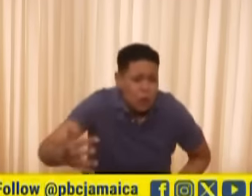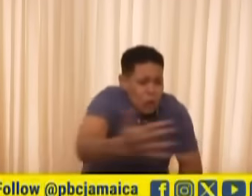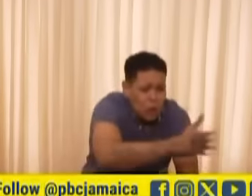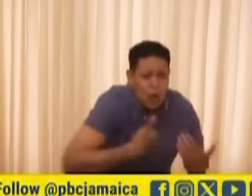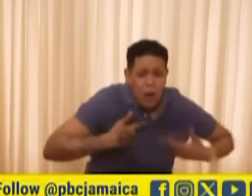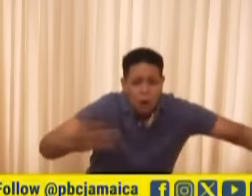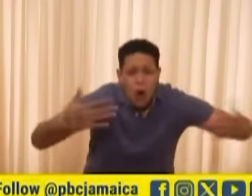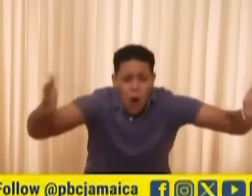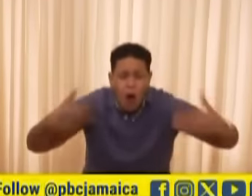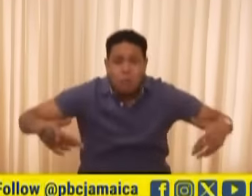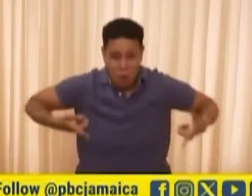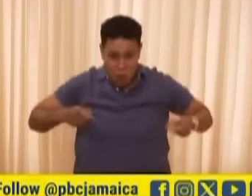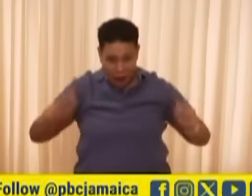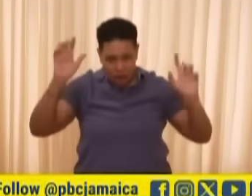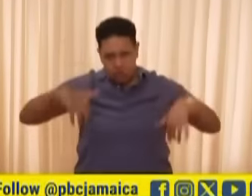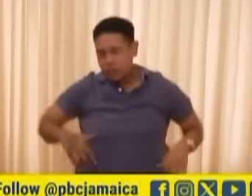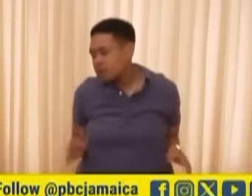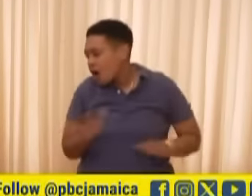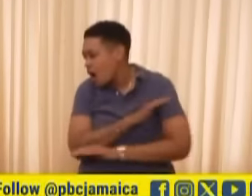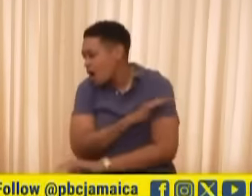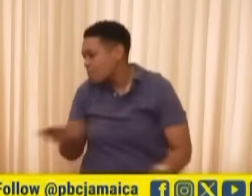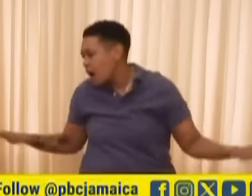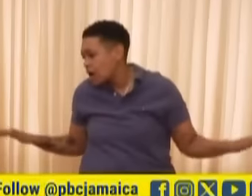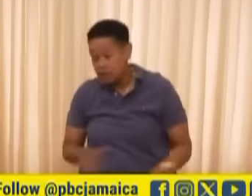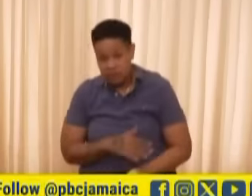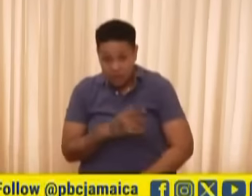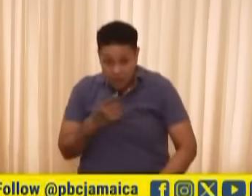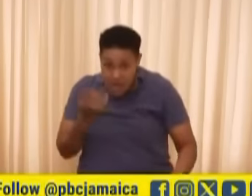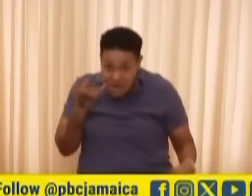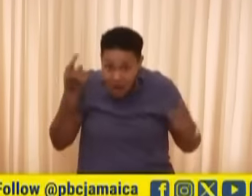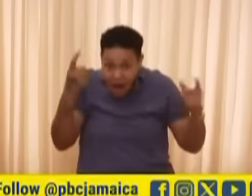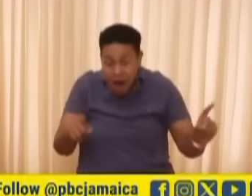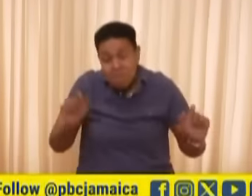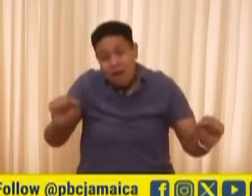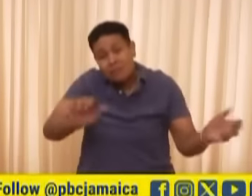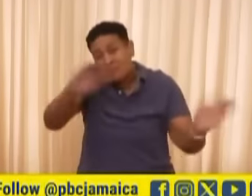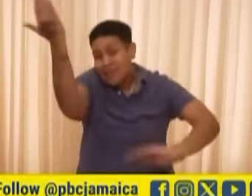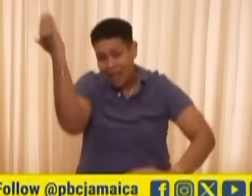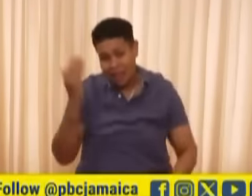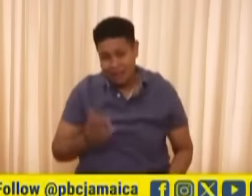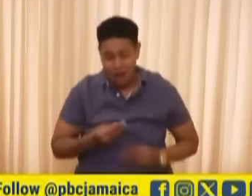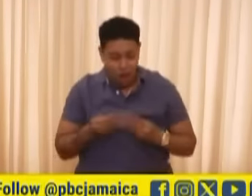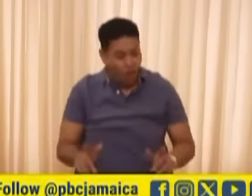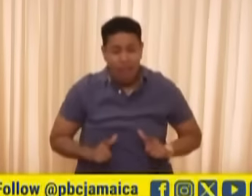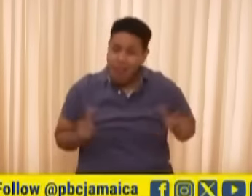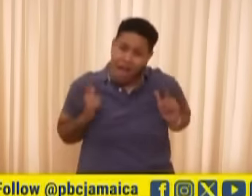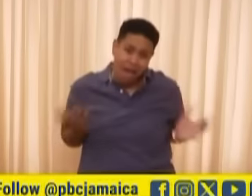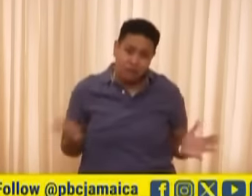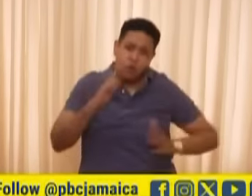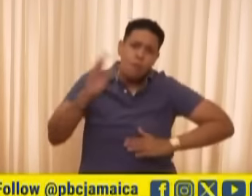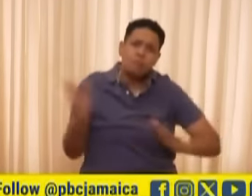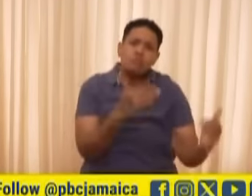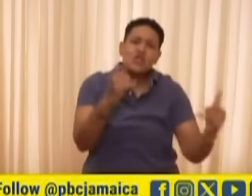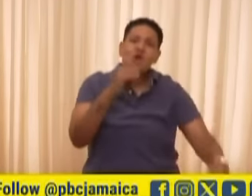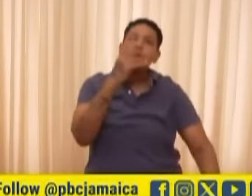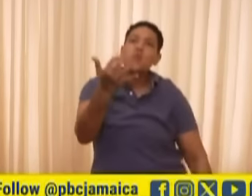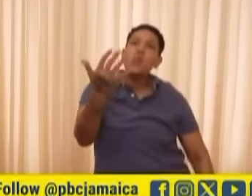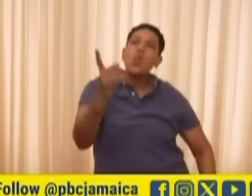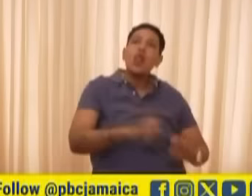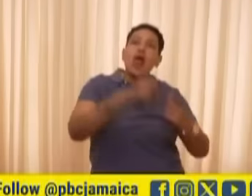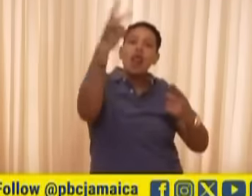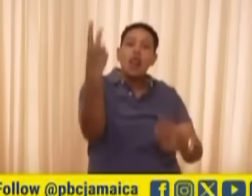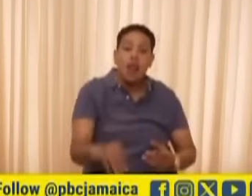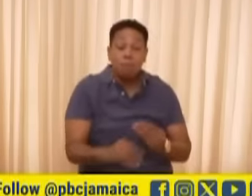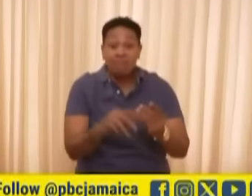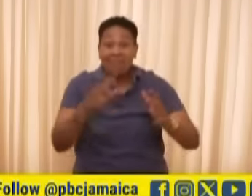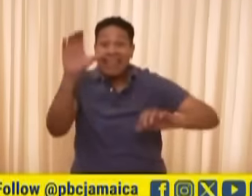animals. Oftentimes that causes loss of life. So make these preparations now. Put your chemicals in a safe place